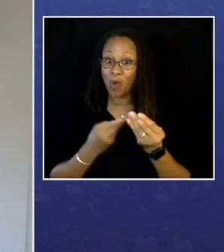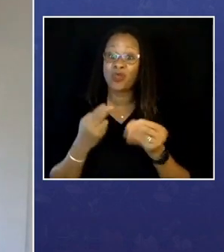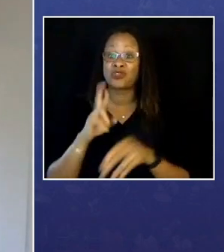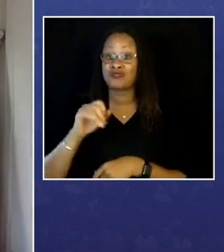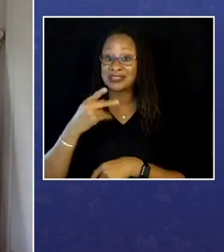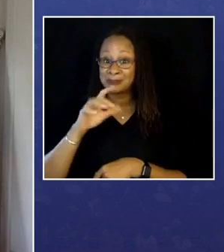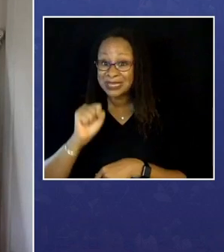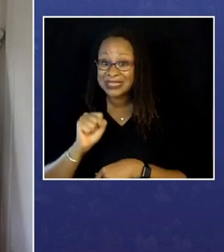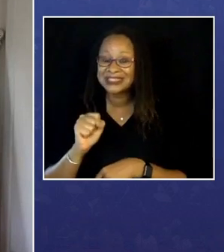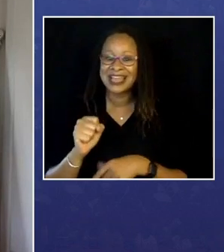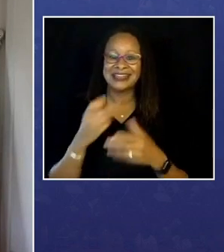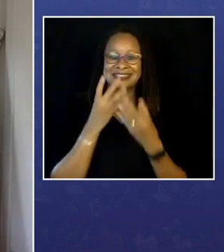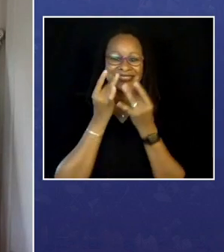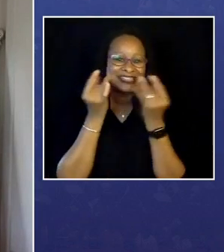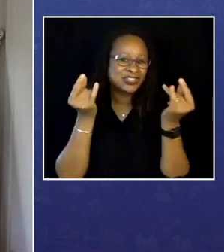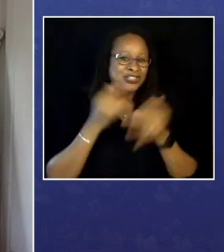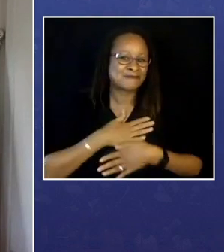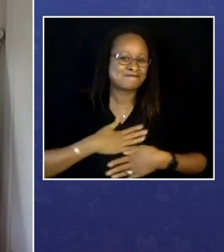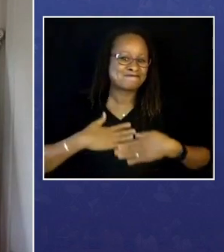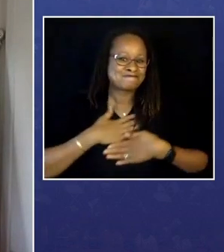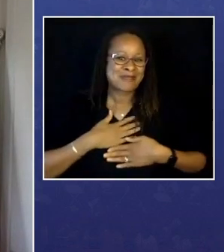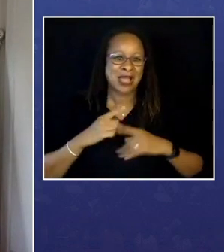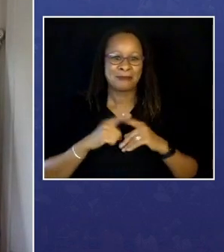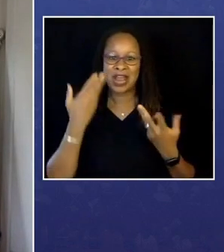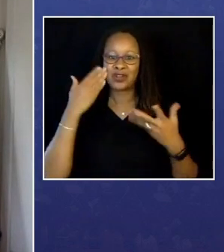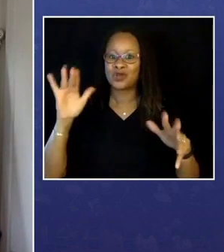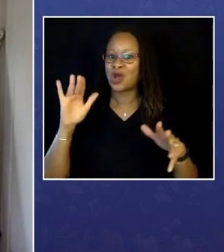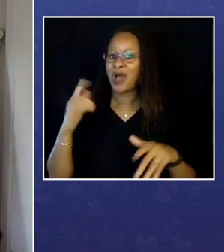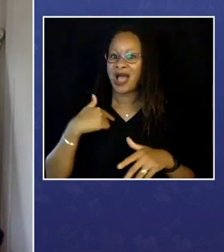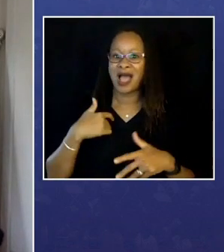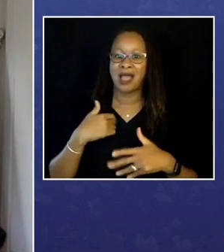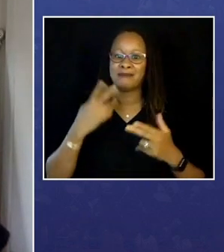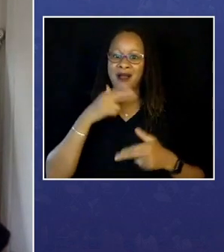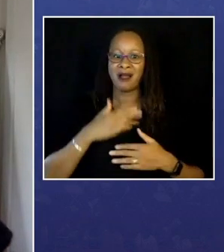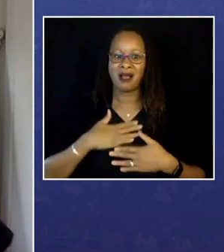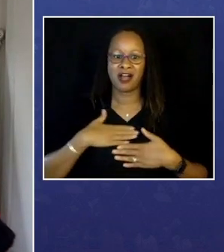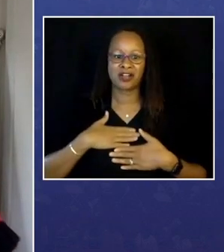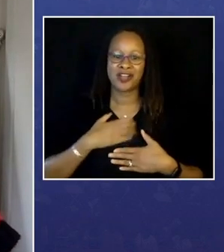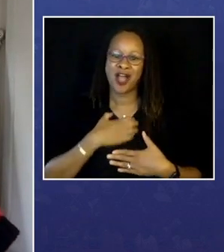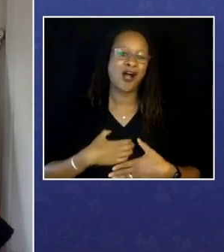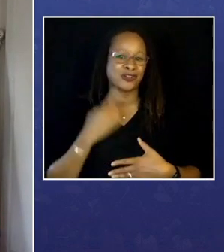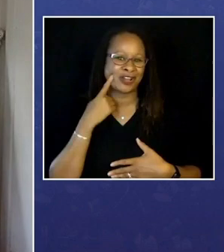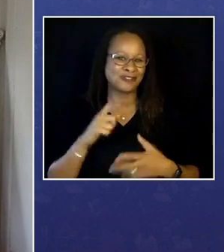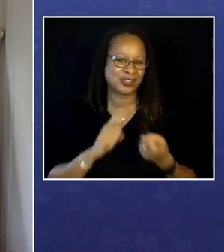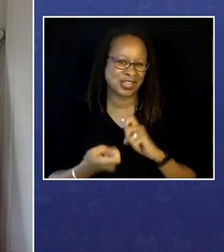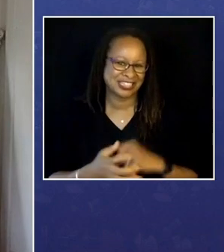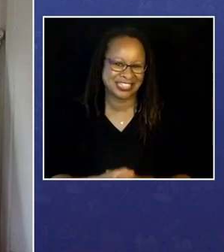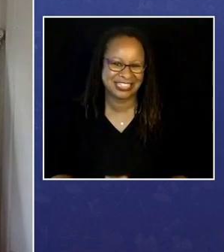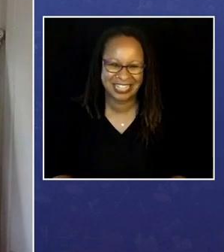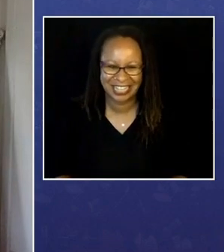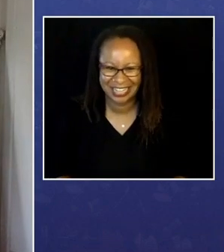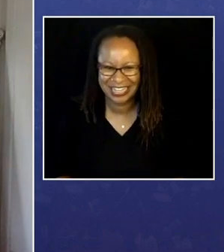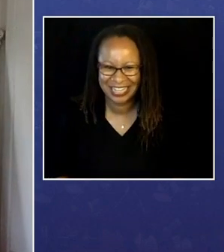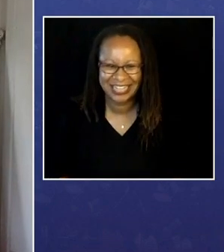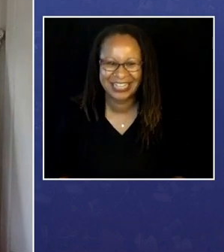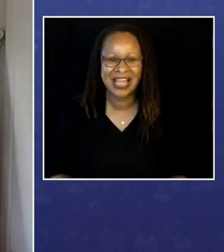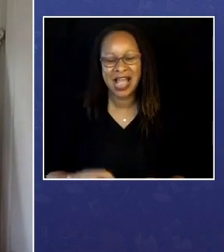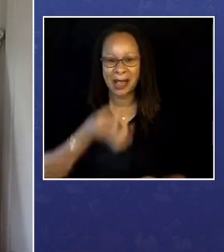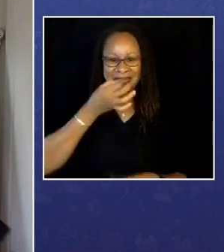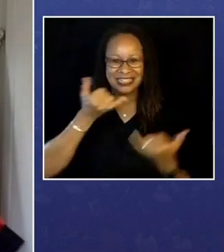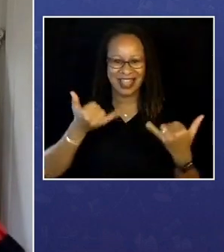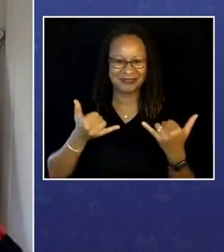are yummy. And you know what? I don't know about you, but I am hungry for change. Oh, definitely. I'm digging it